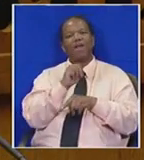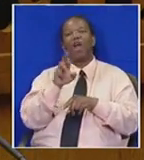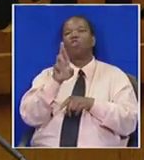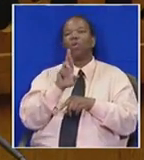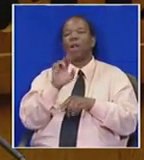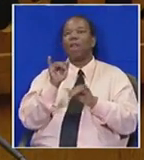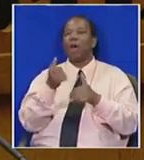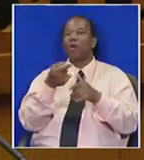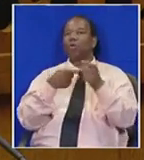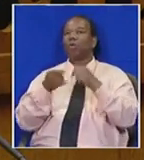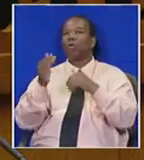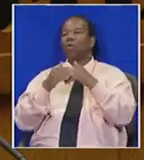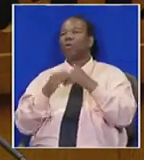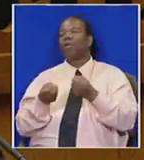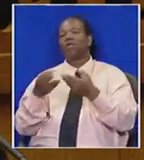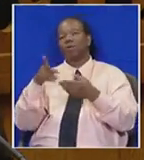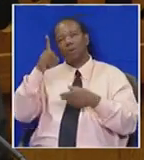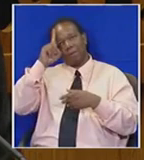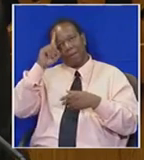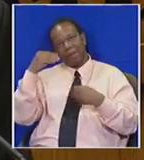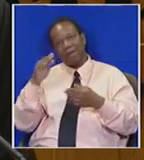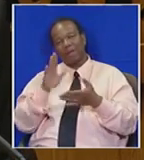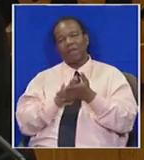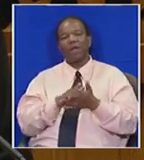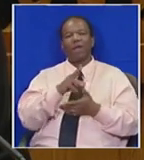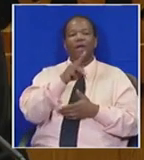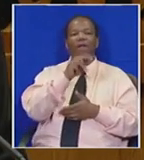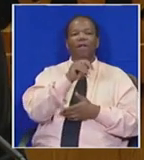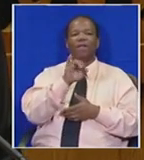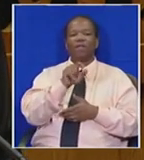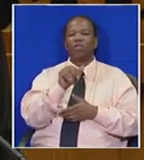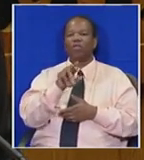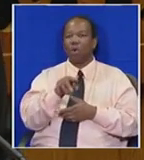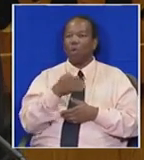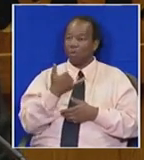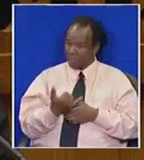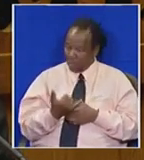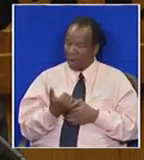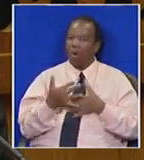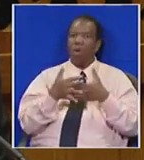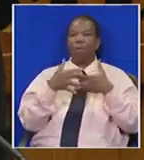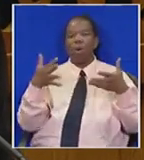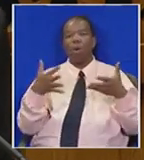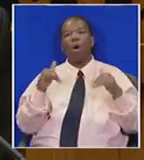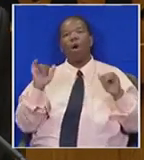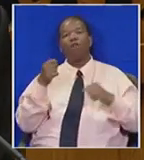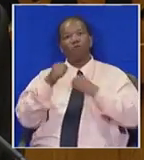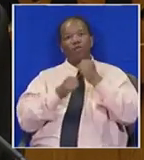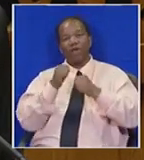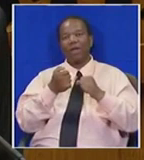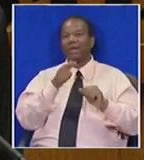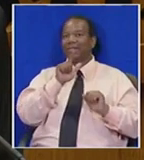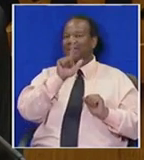construction business to a black-owned company. New agreements between industry players to expand annual turnover of